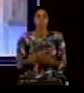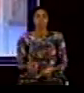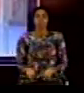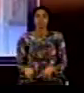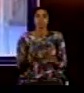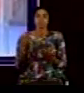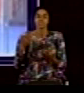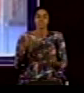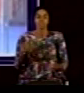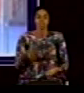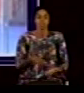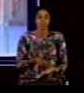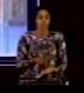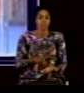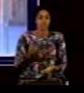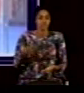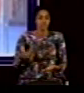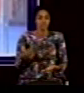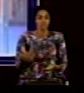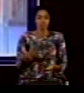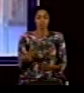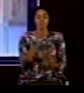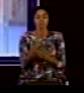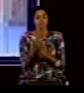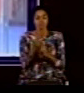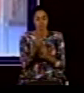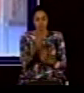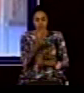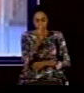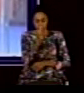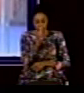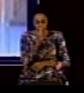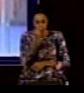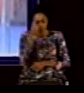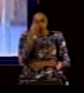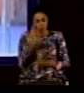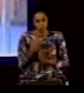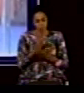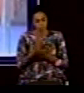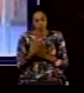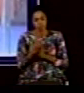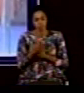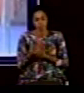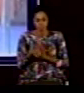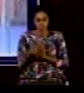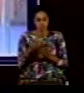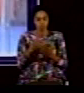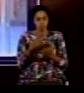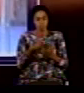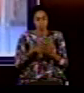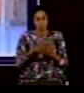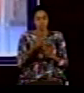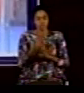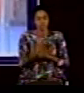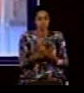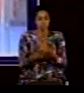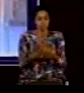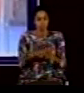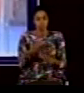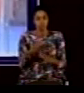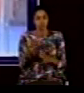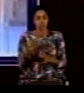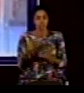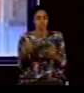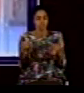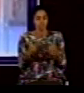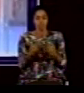just hold myself and stand up for some hours, for some minutes before walking, that the pains